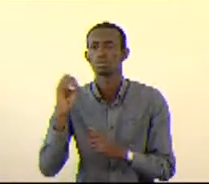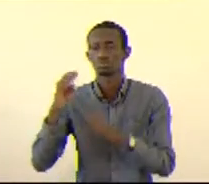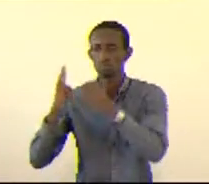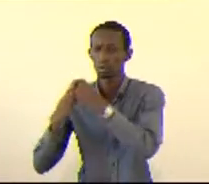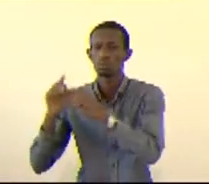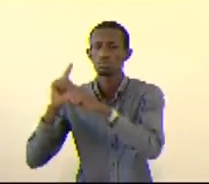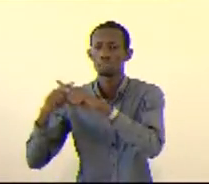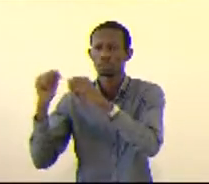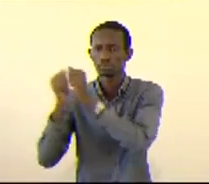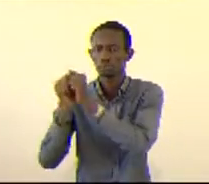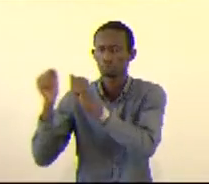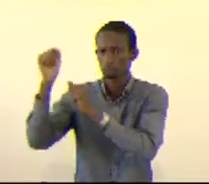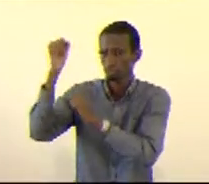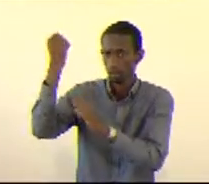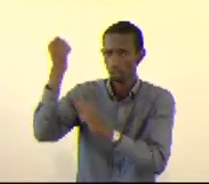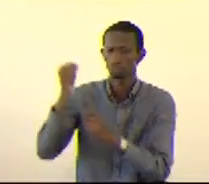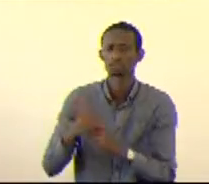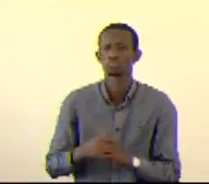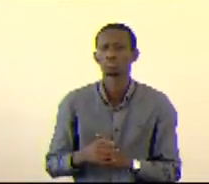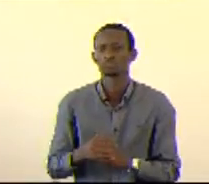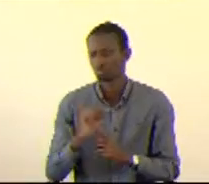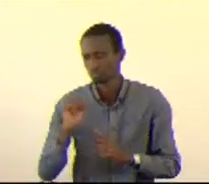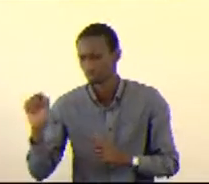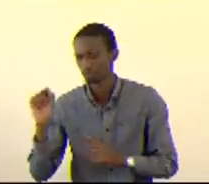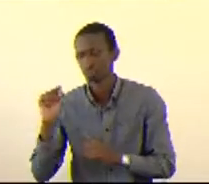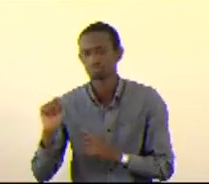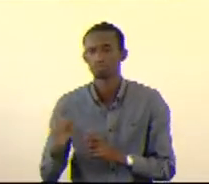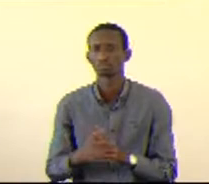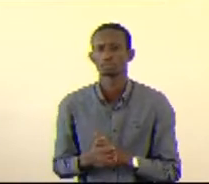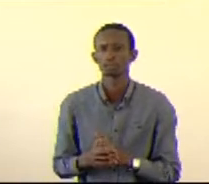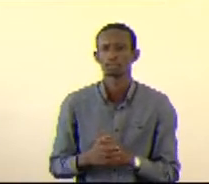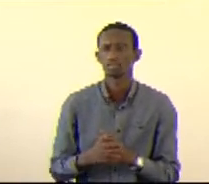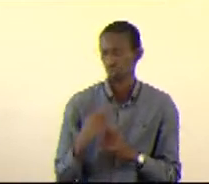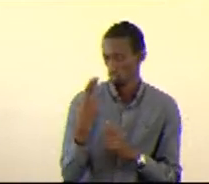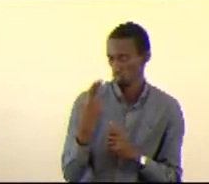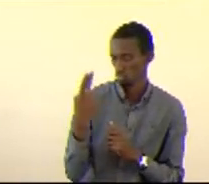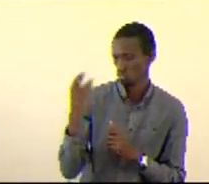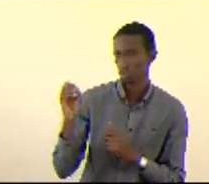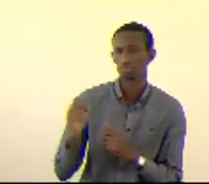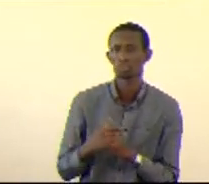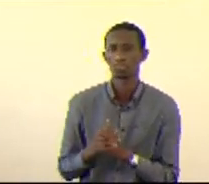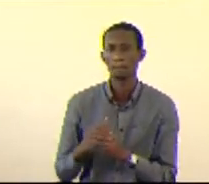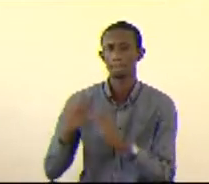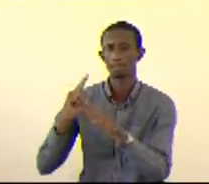1.09, then exponent 5, okay, divided by 220,